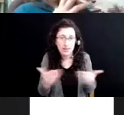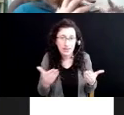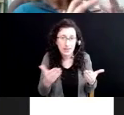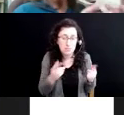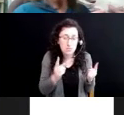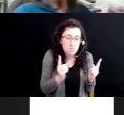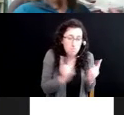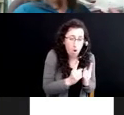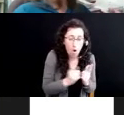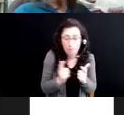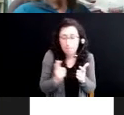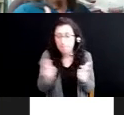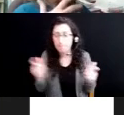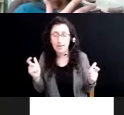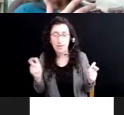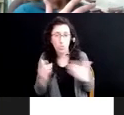you could do